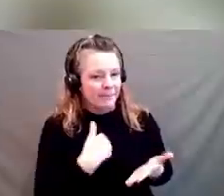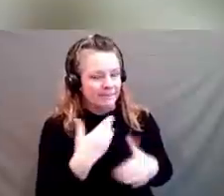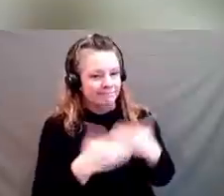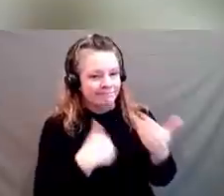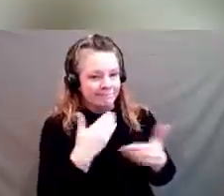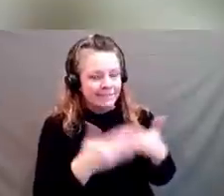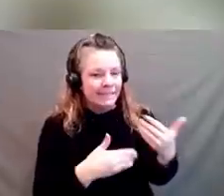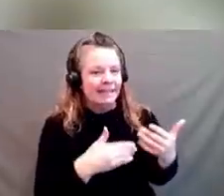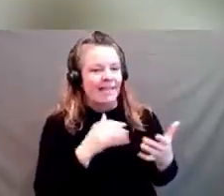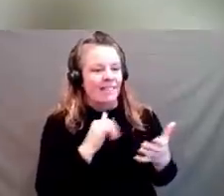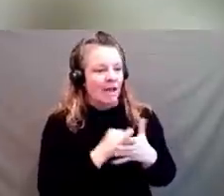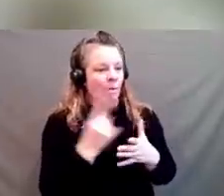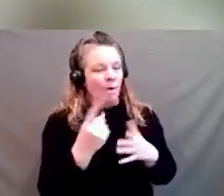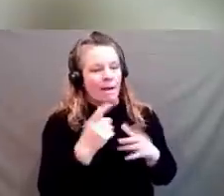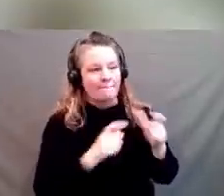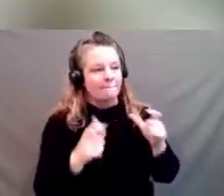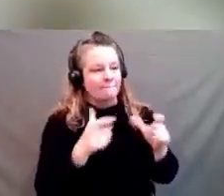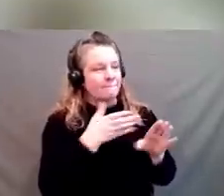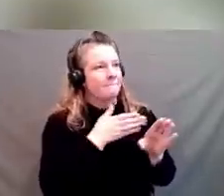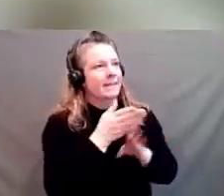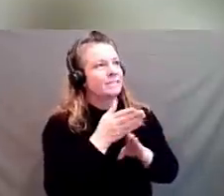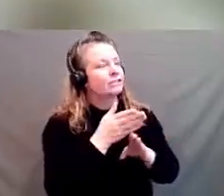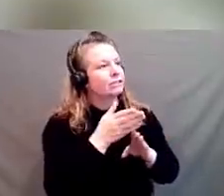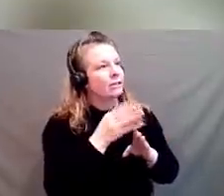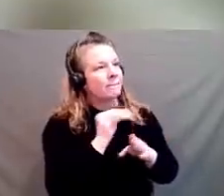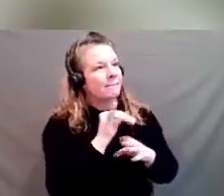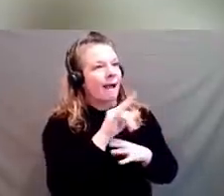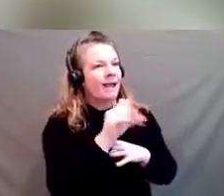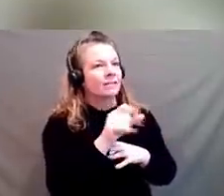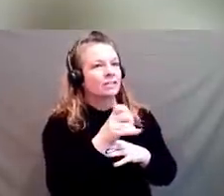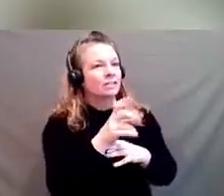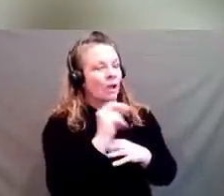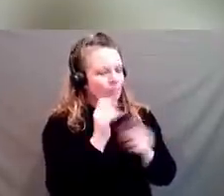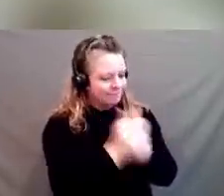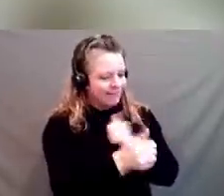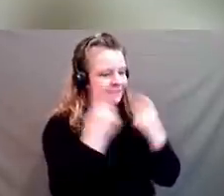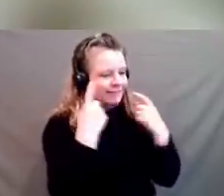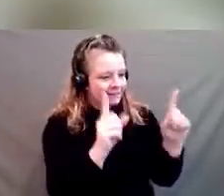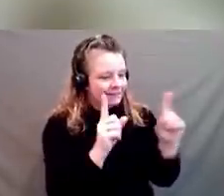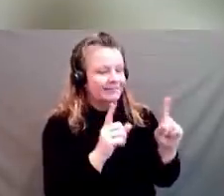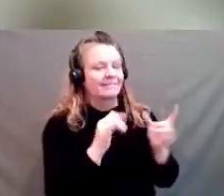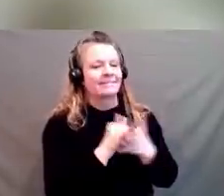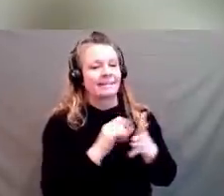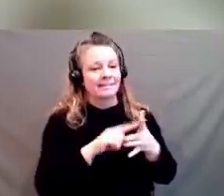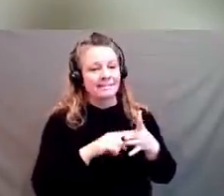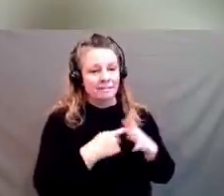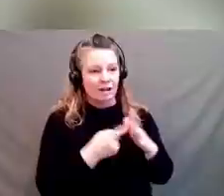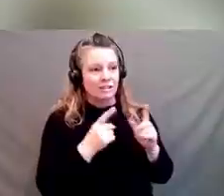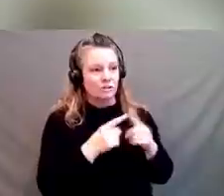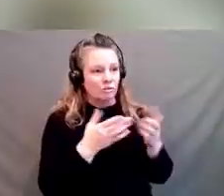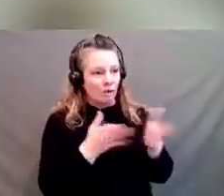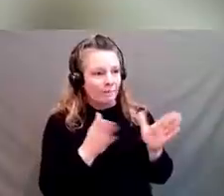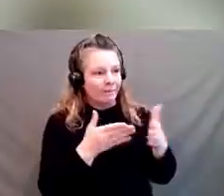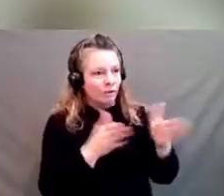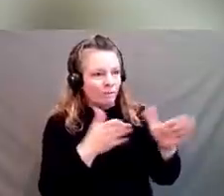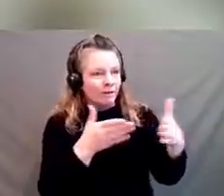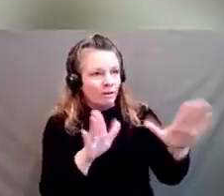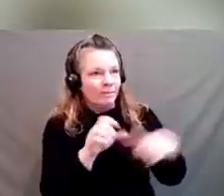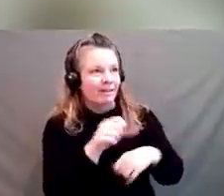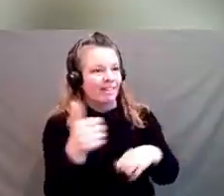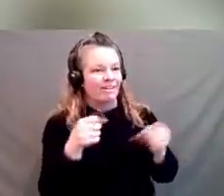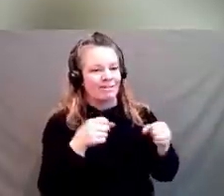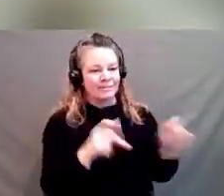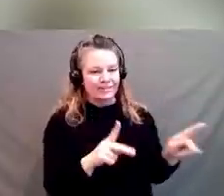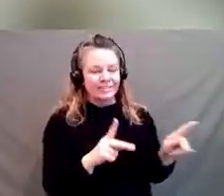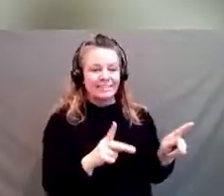that one major milestone, you know, that, you know, started to unlock other milestones that, you know, at the